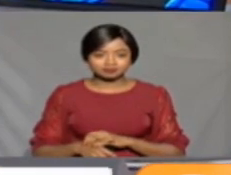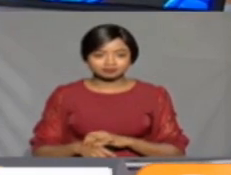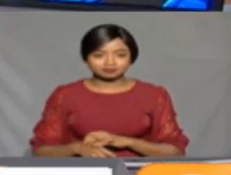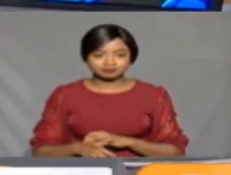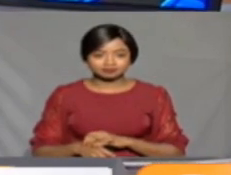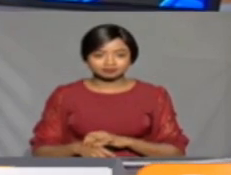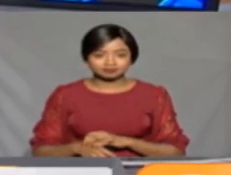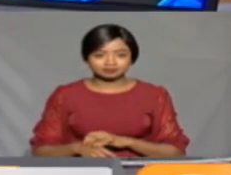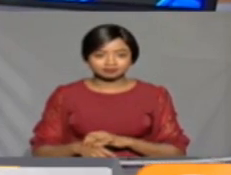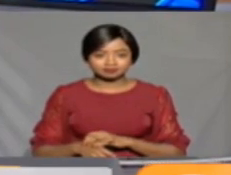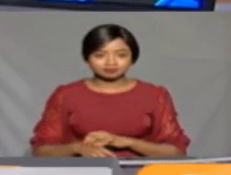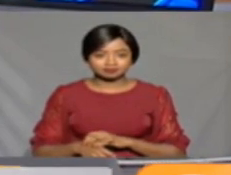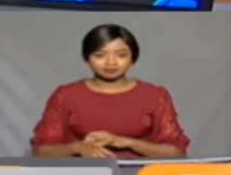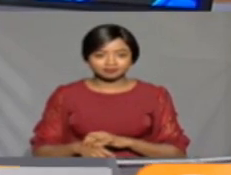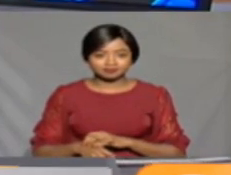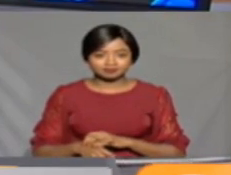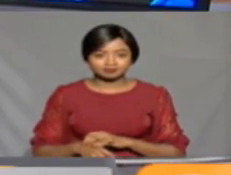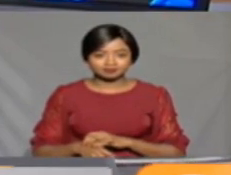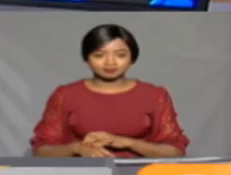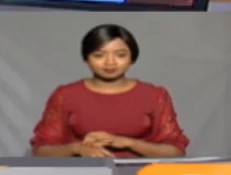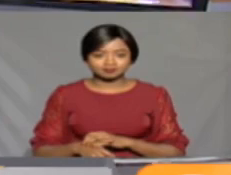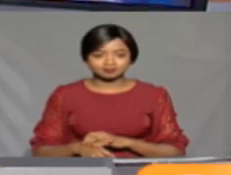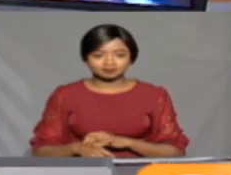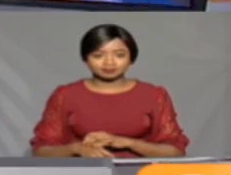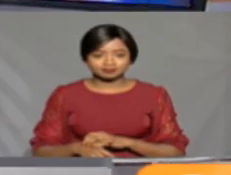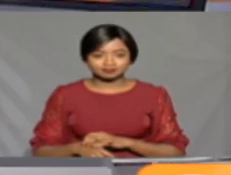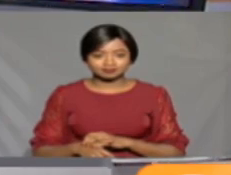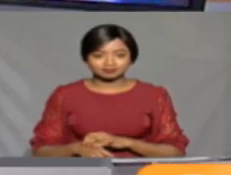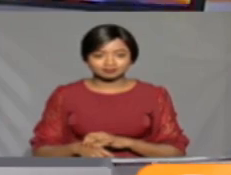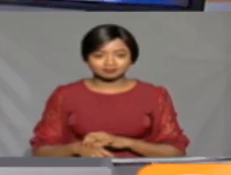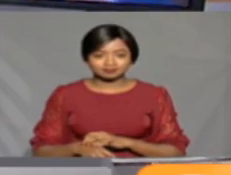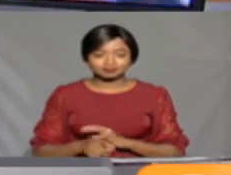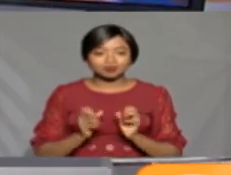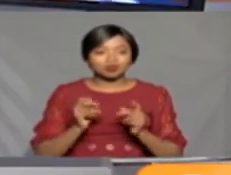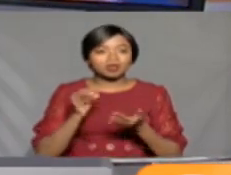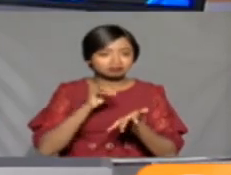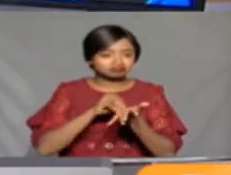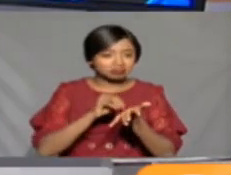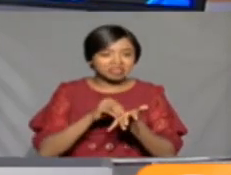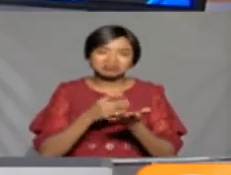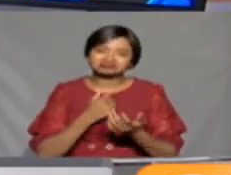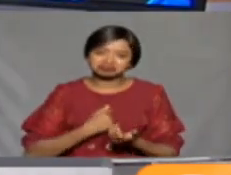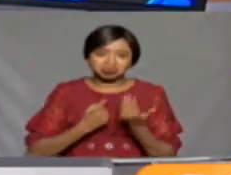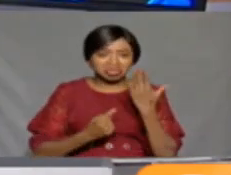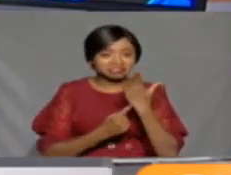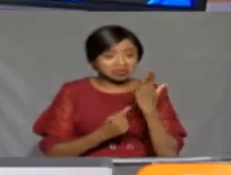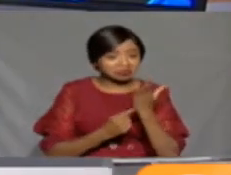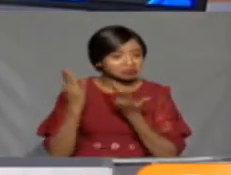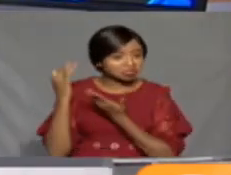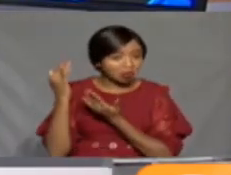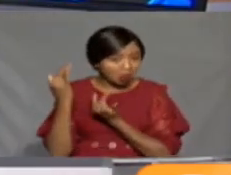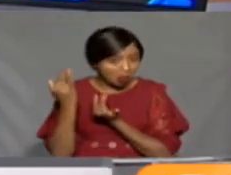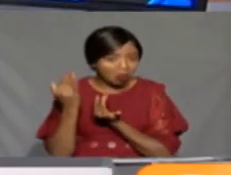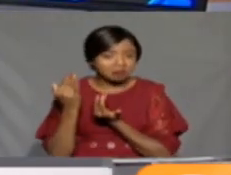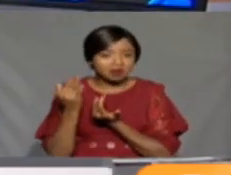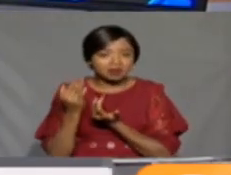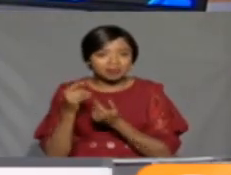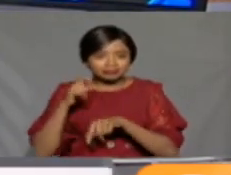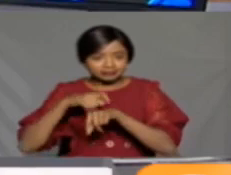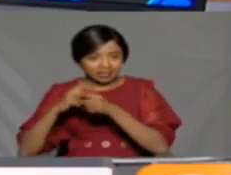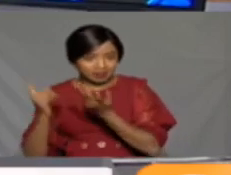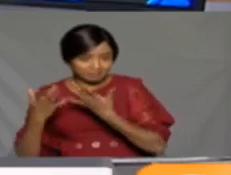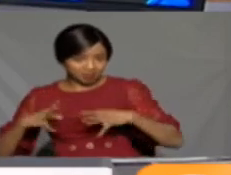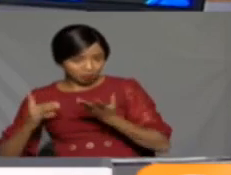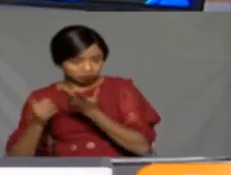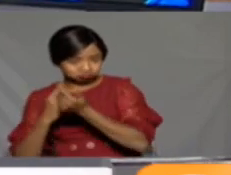slide, which will give you a list. Okay, let's try that one more time. Technology. Hopefully the gadgets that will be used for the